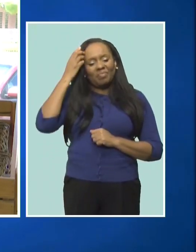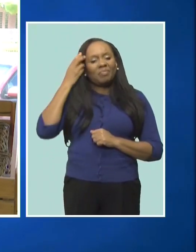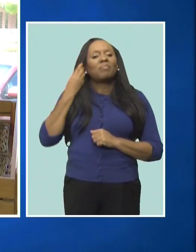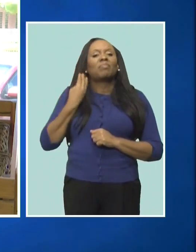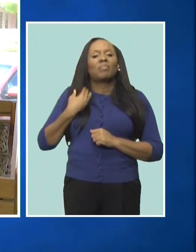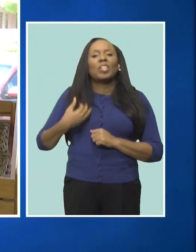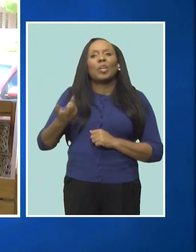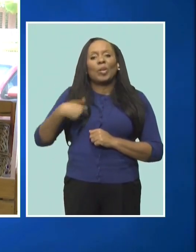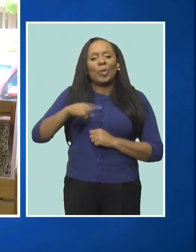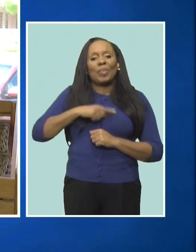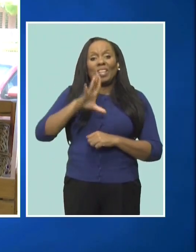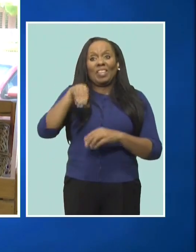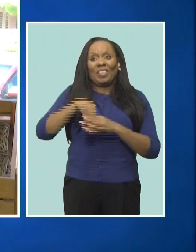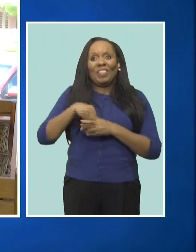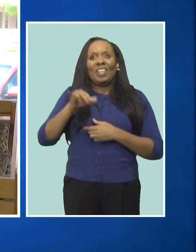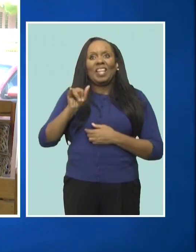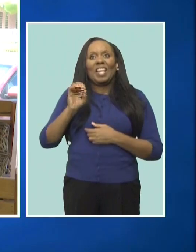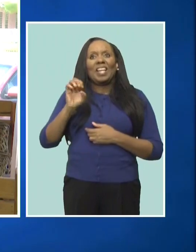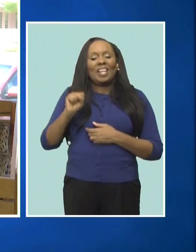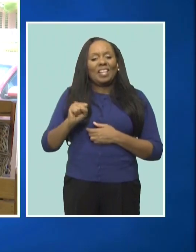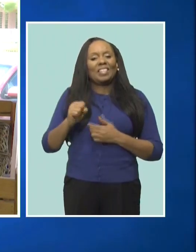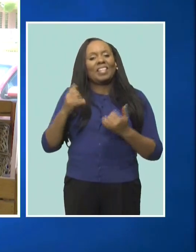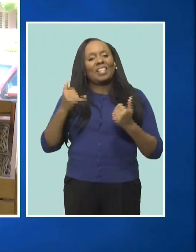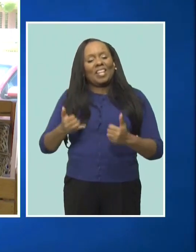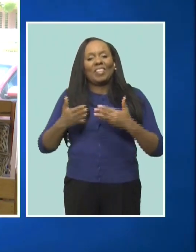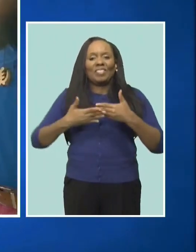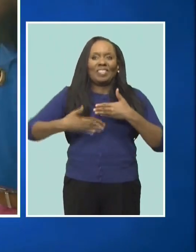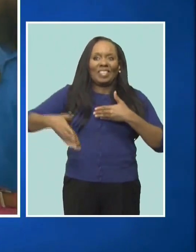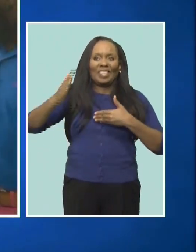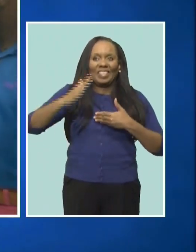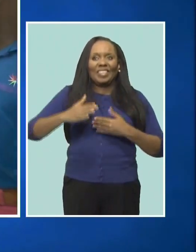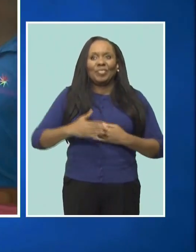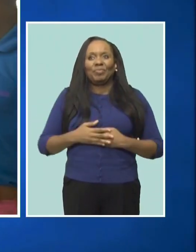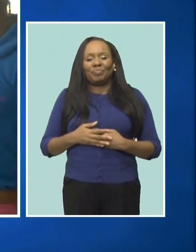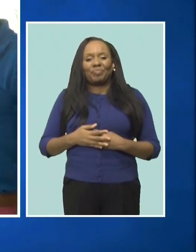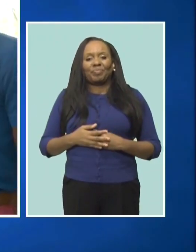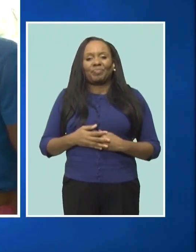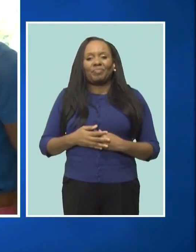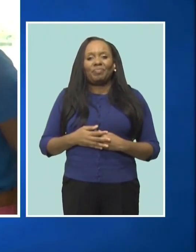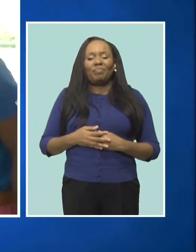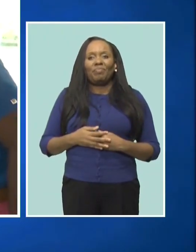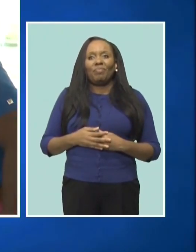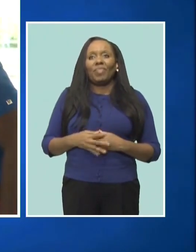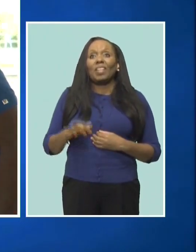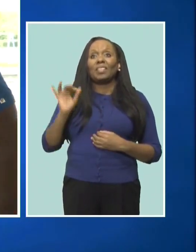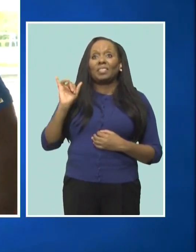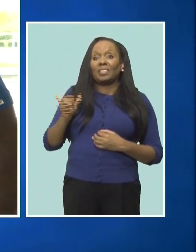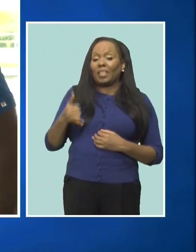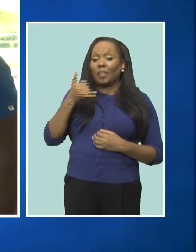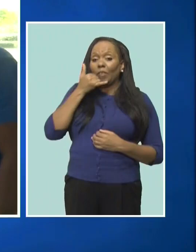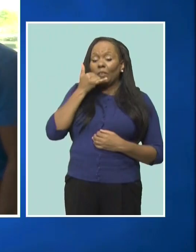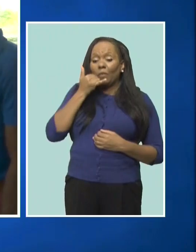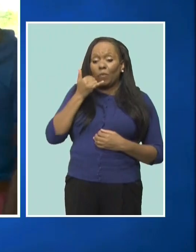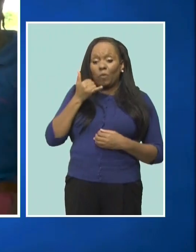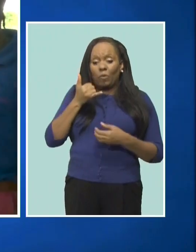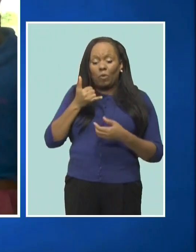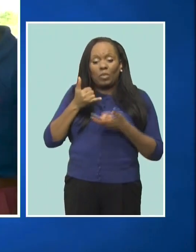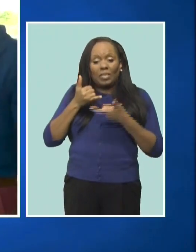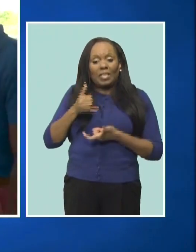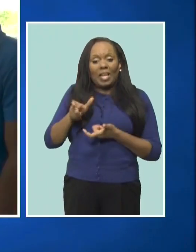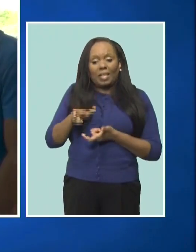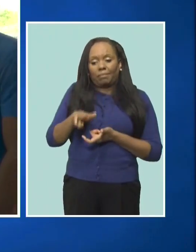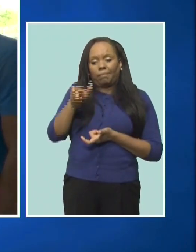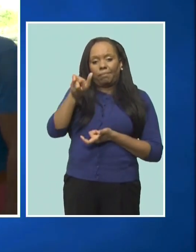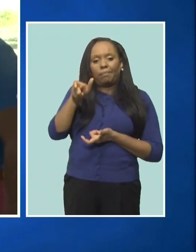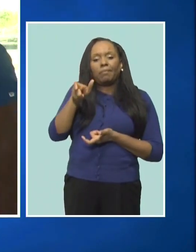Yes, and now we're kind of taking it on somewhere else. The Yes-branded cellular phone stands are a work in progress and are to